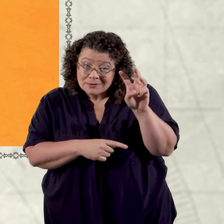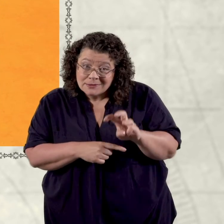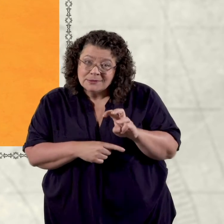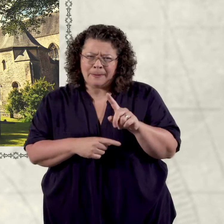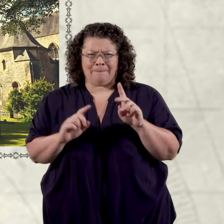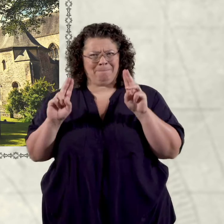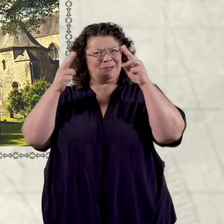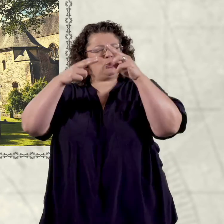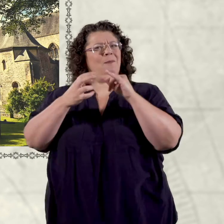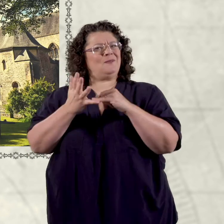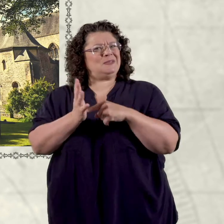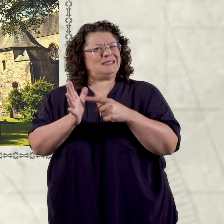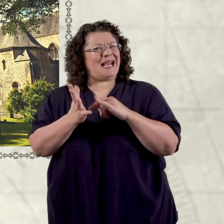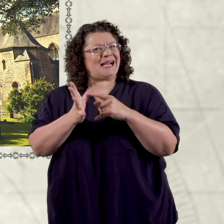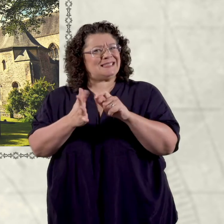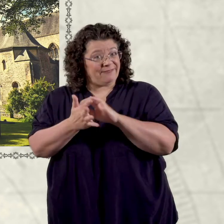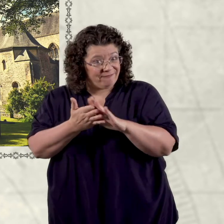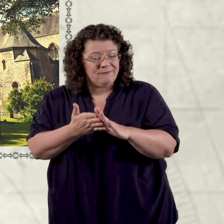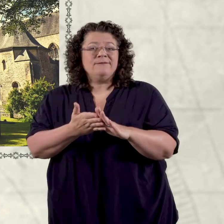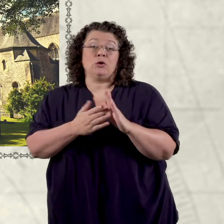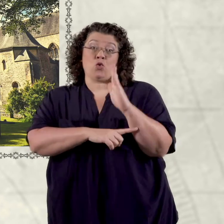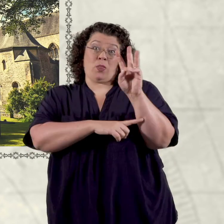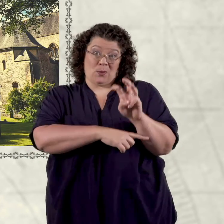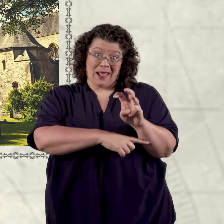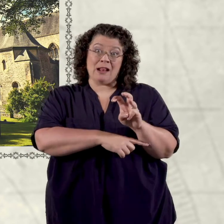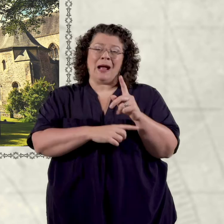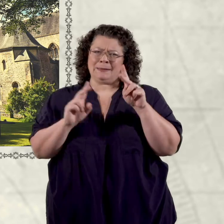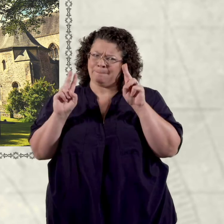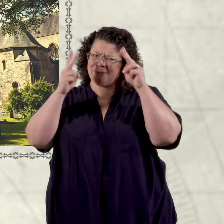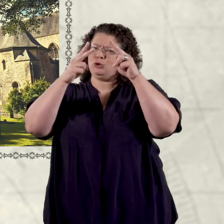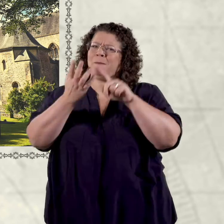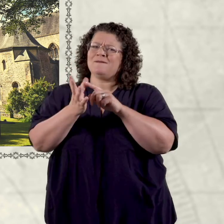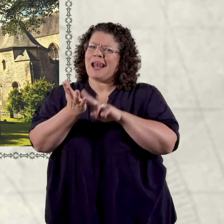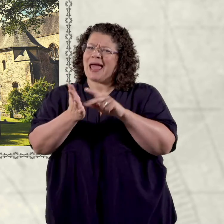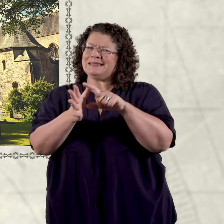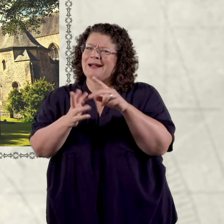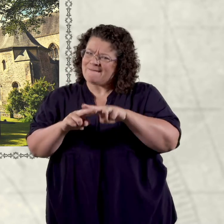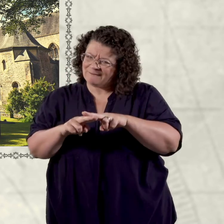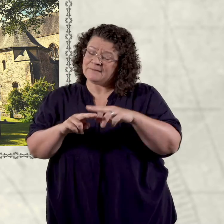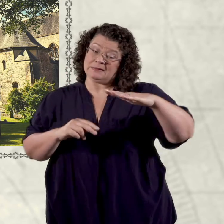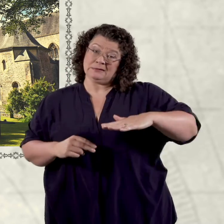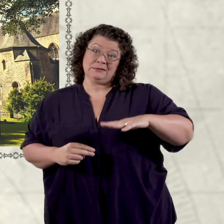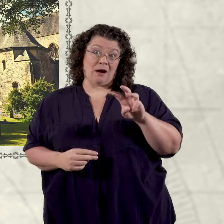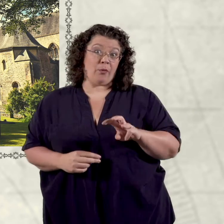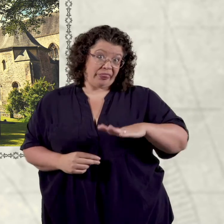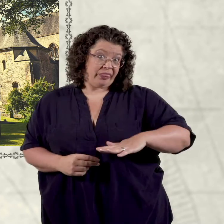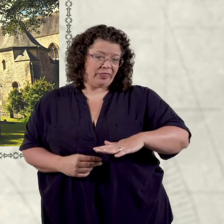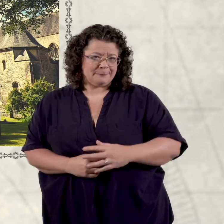She made me Bishop of St Asaph in North Wales and Bishop of Llandaf down